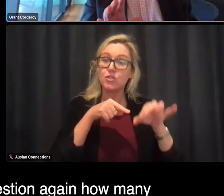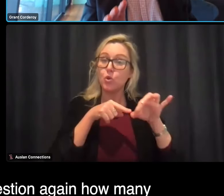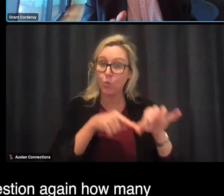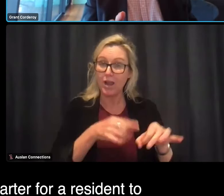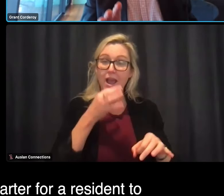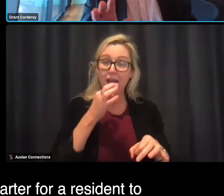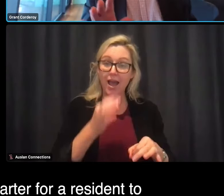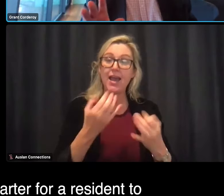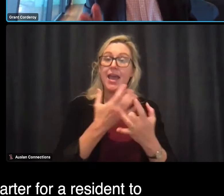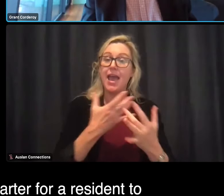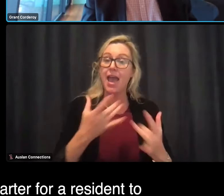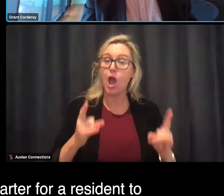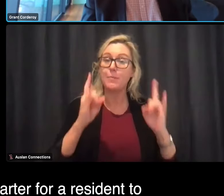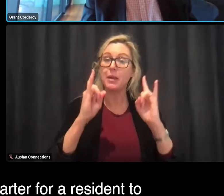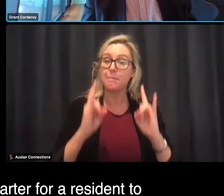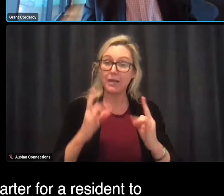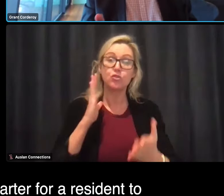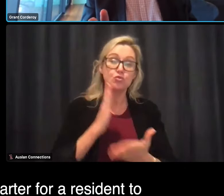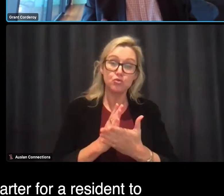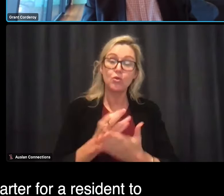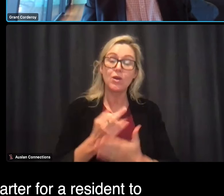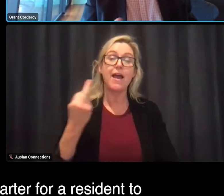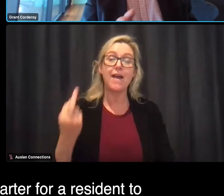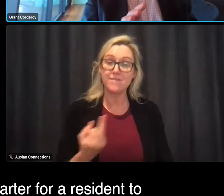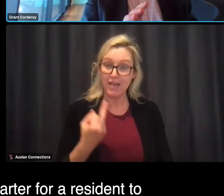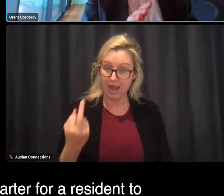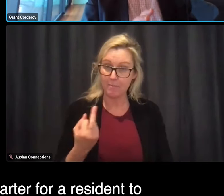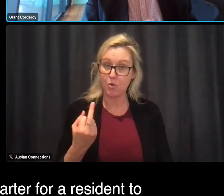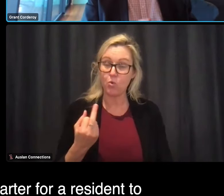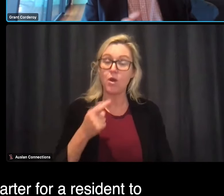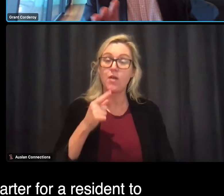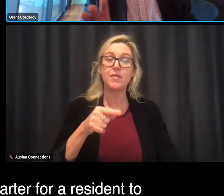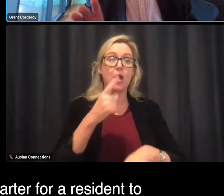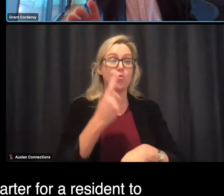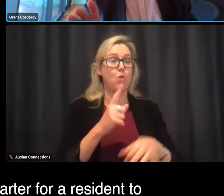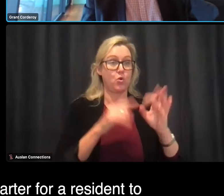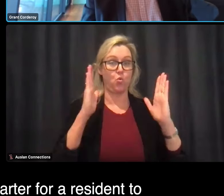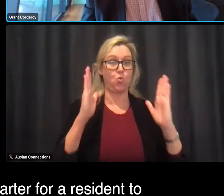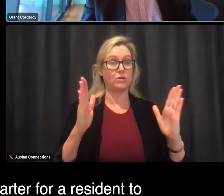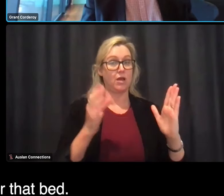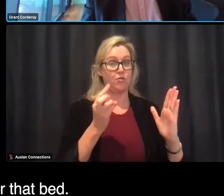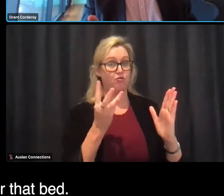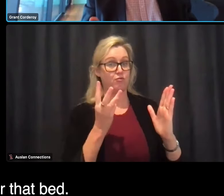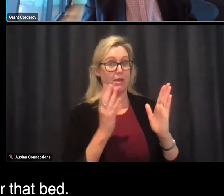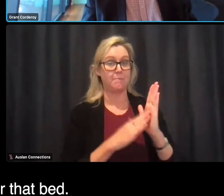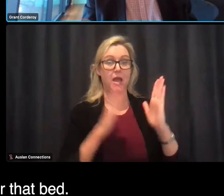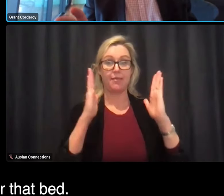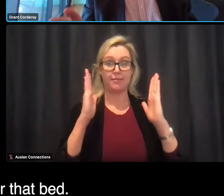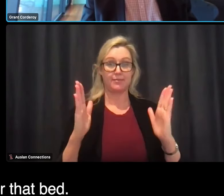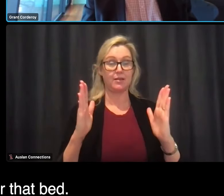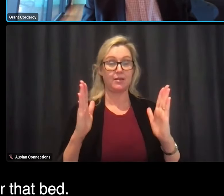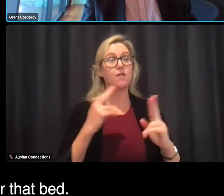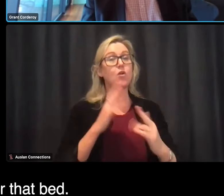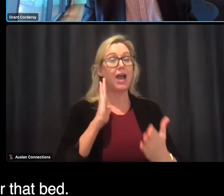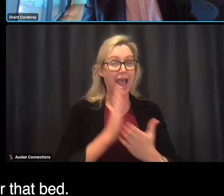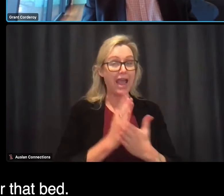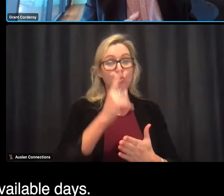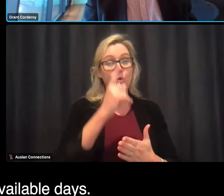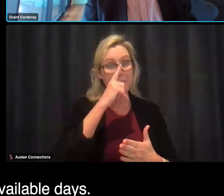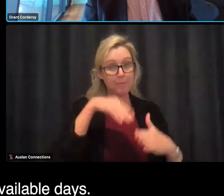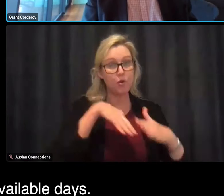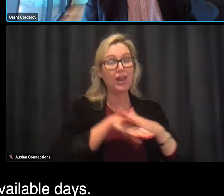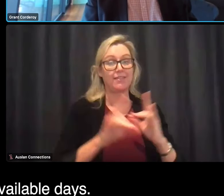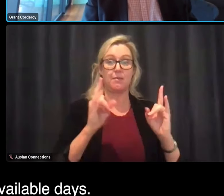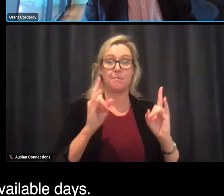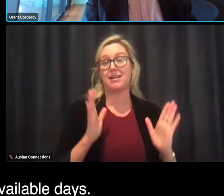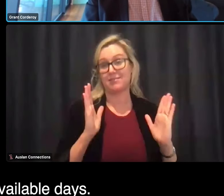how many beds are available in the quarter for a resident to be in that room or that bed? And so